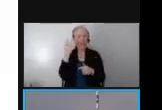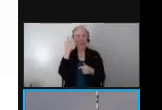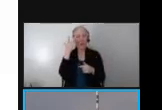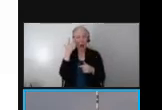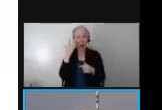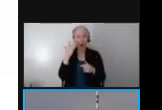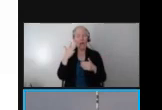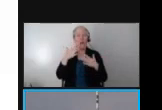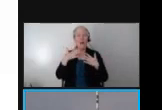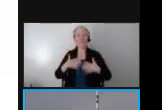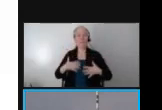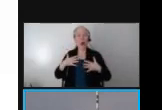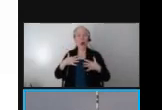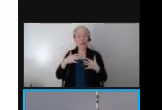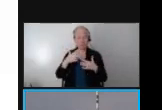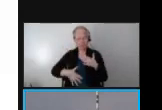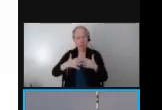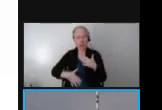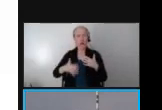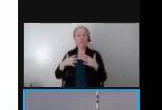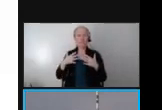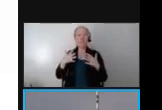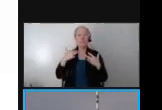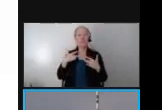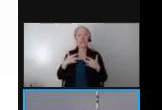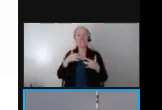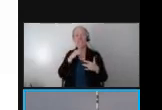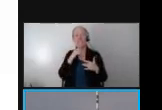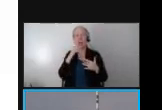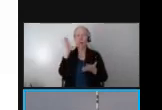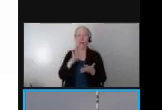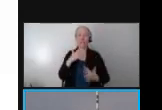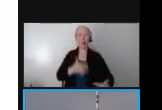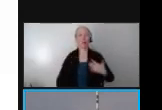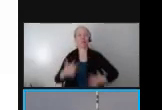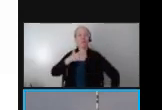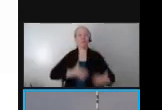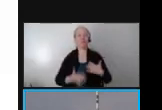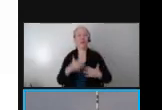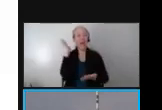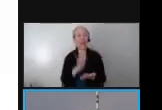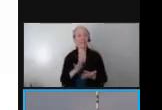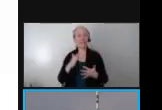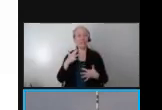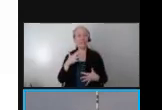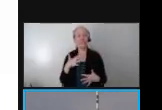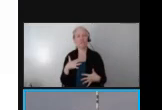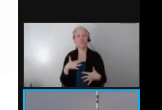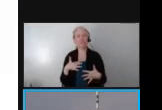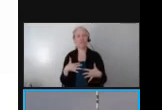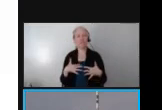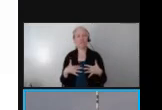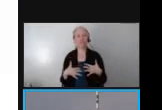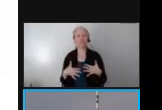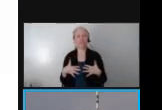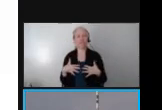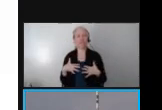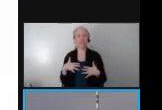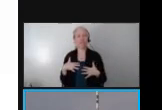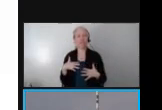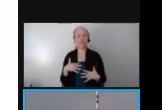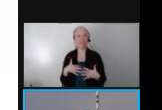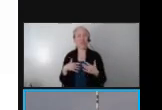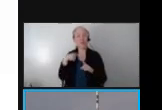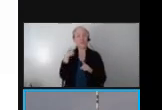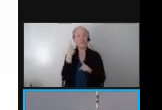stagnant flow. And so it's one of these things where I think folks are already at risk for more stagnant